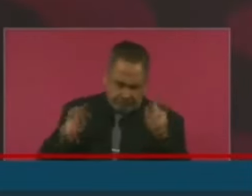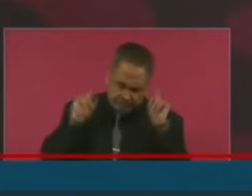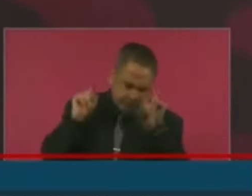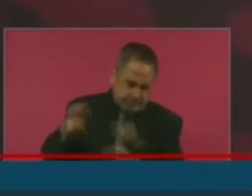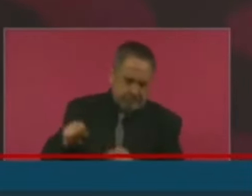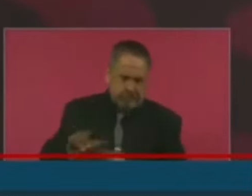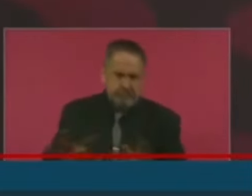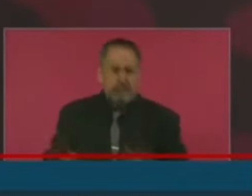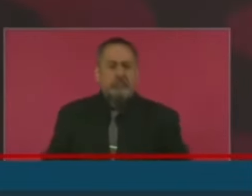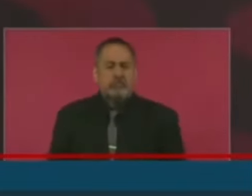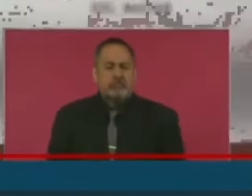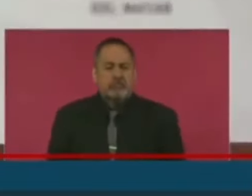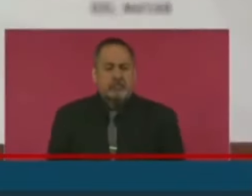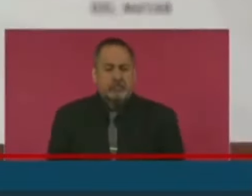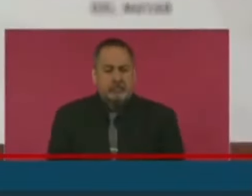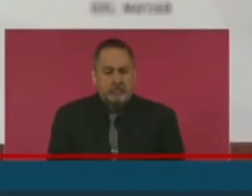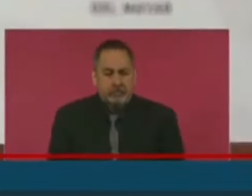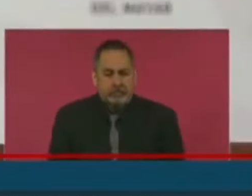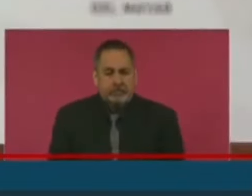everything through the court,